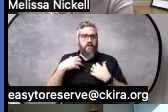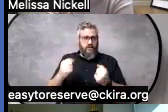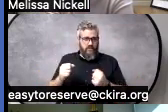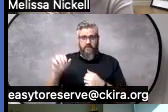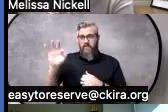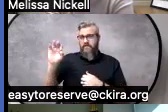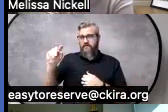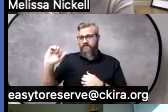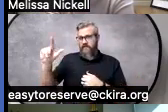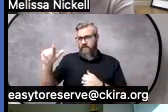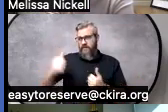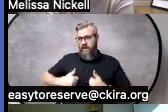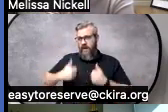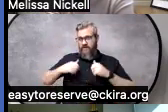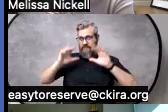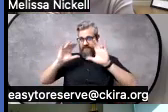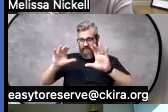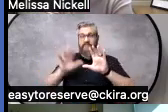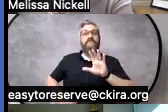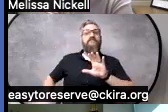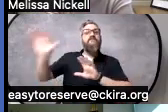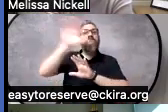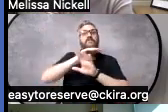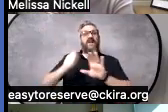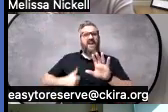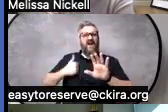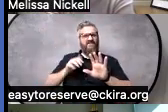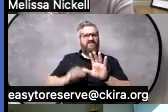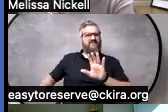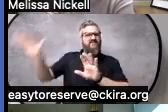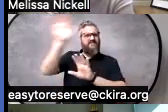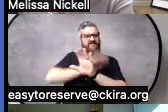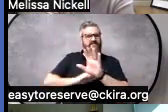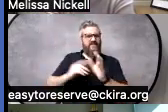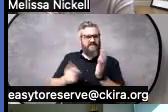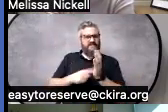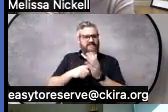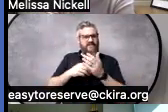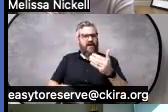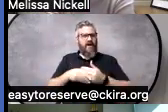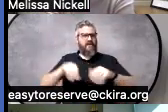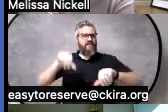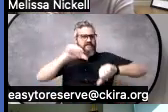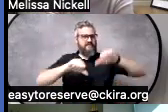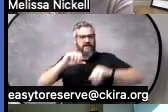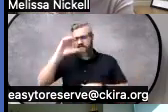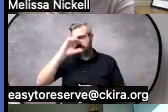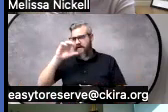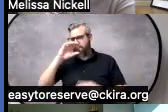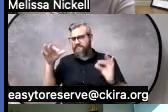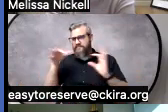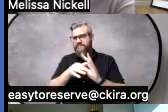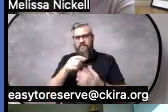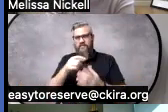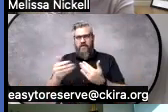then the outside like rest of life. Sometimes I would have like a science comic that was related to whatever I was